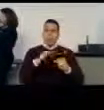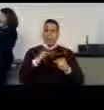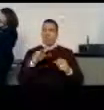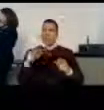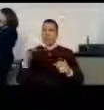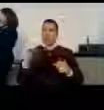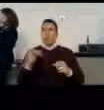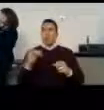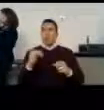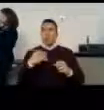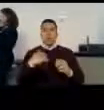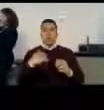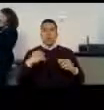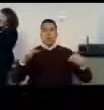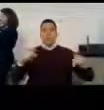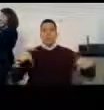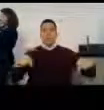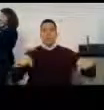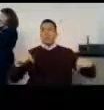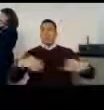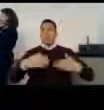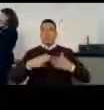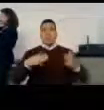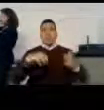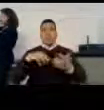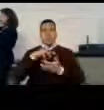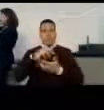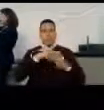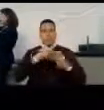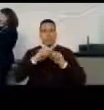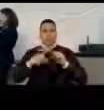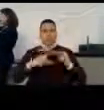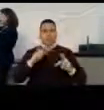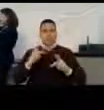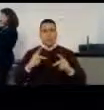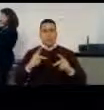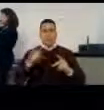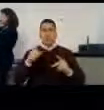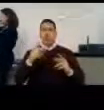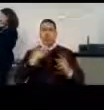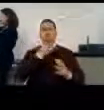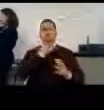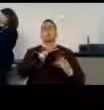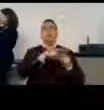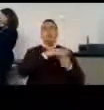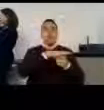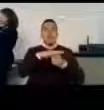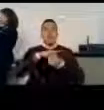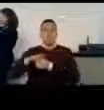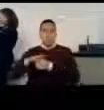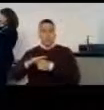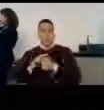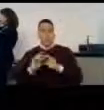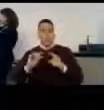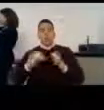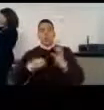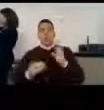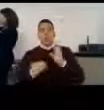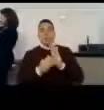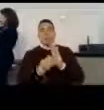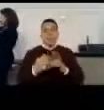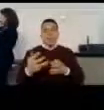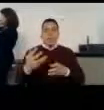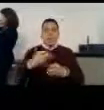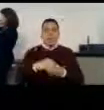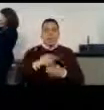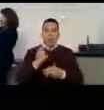to be in schools. I know that there are a mix of people here and would love to speak to the different experiences, Additionally, I put Include NYC up